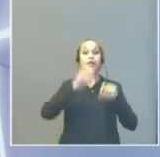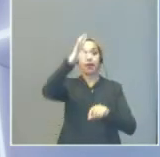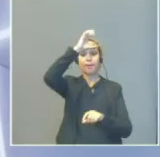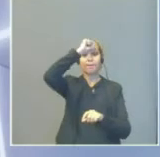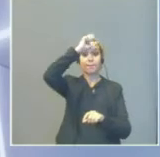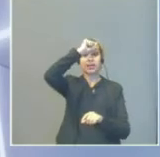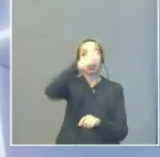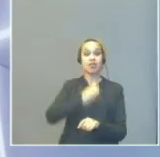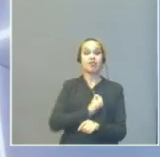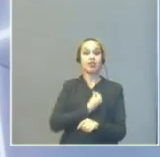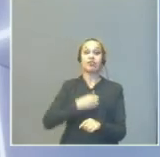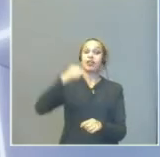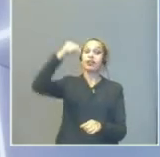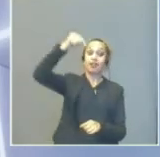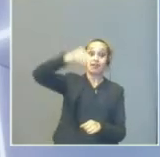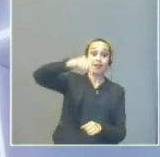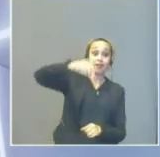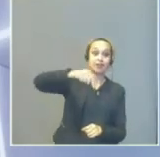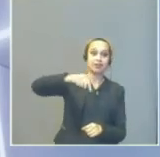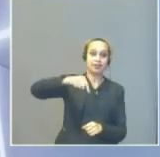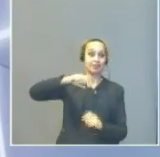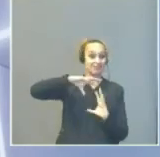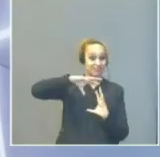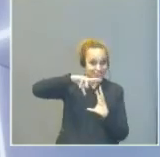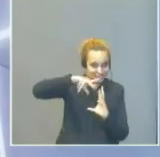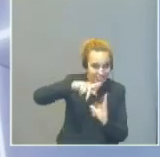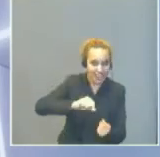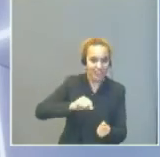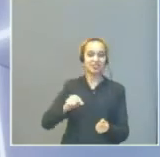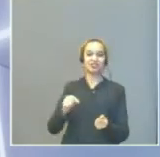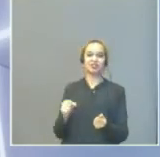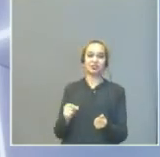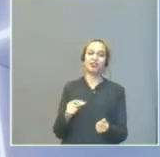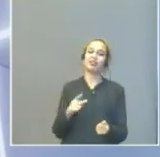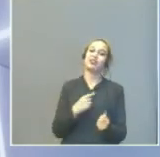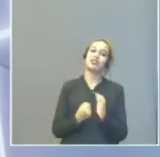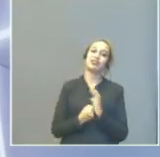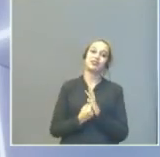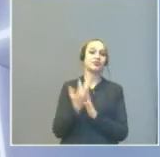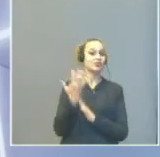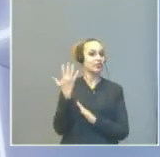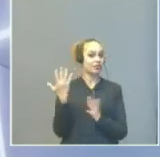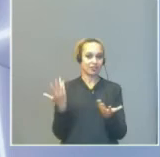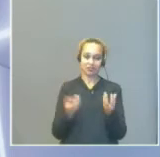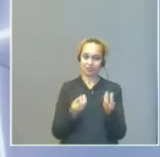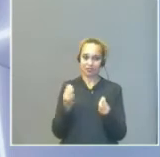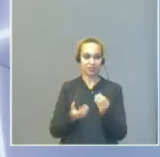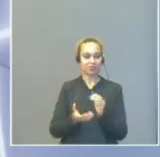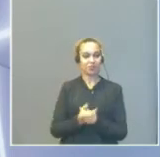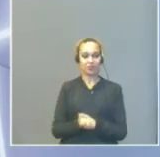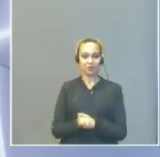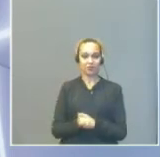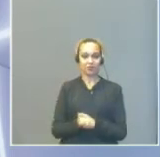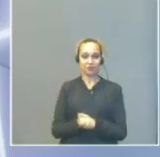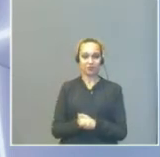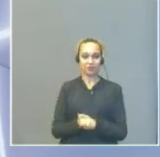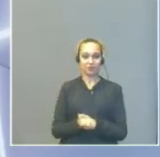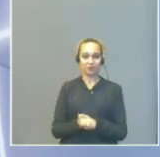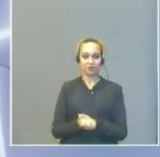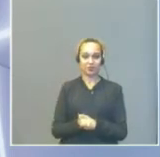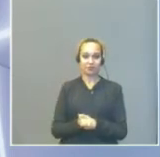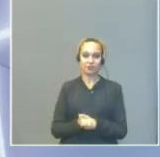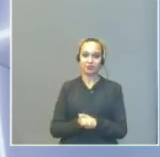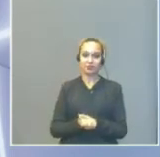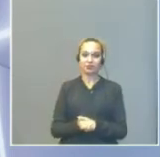that exceeds us. And there are many ways to do that. One is relinquishing our claims to